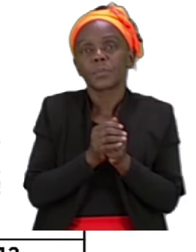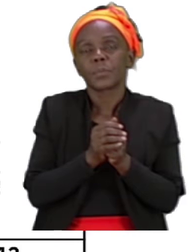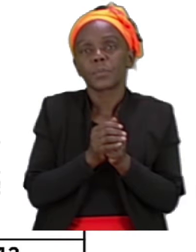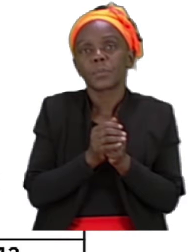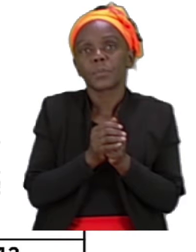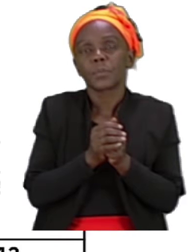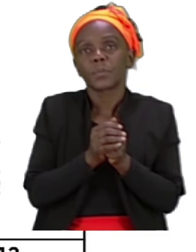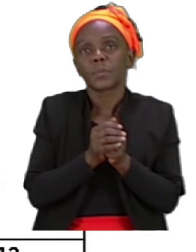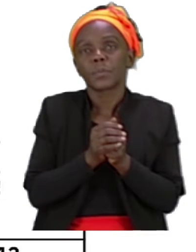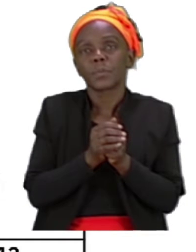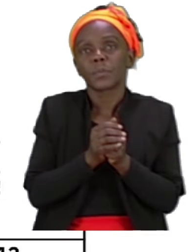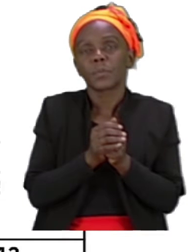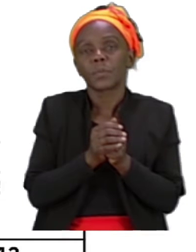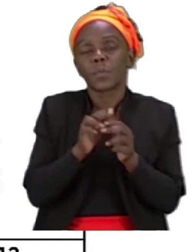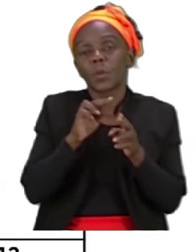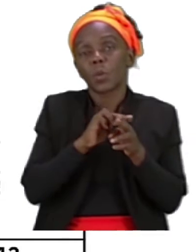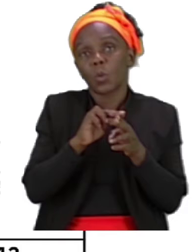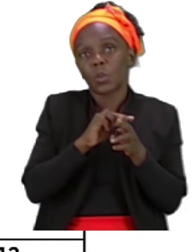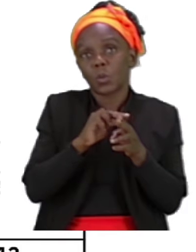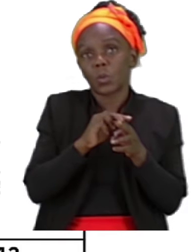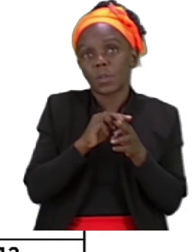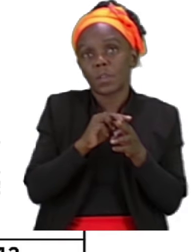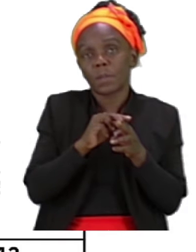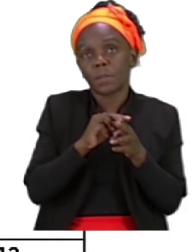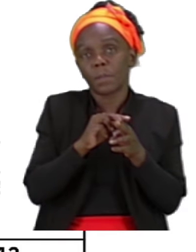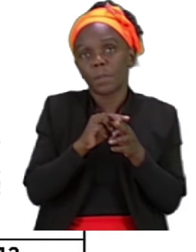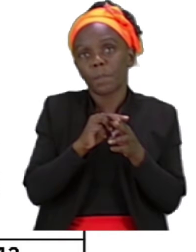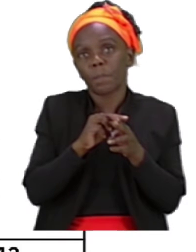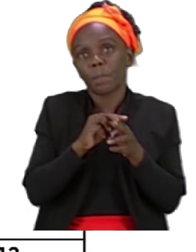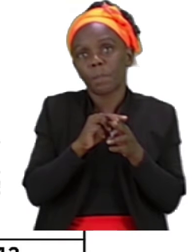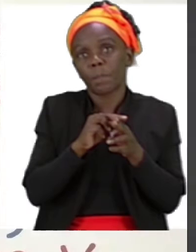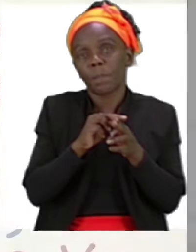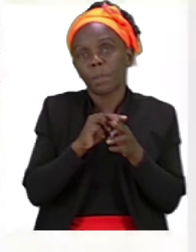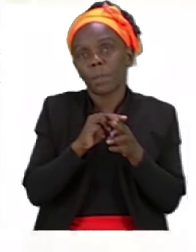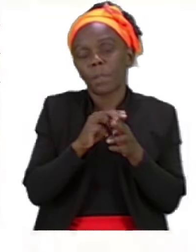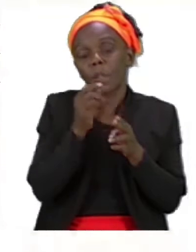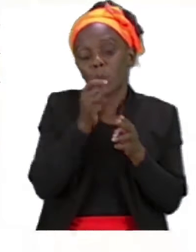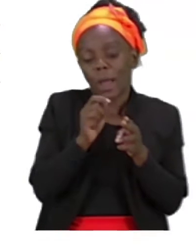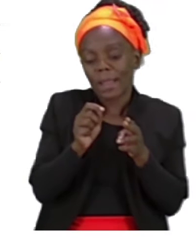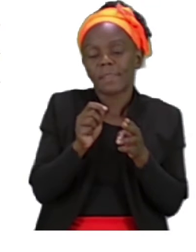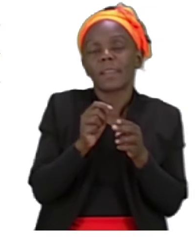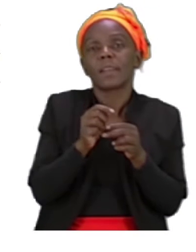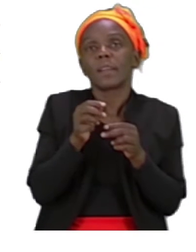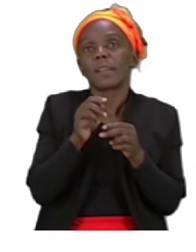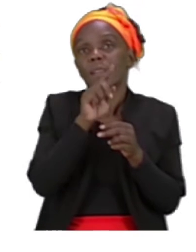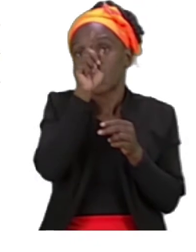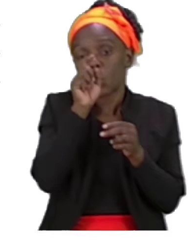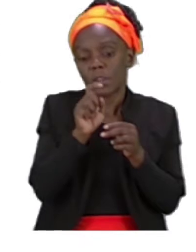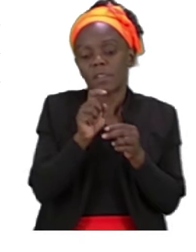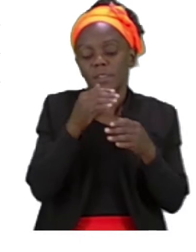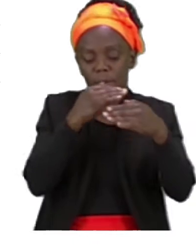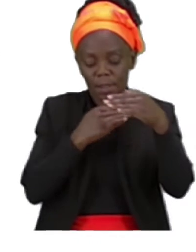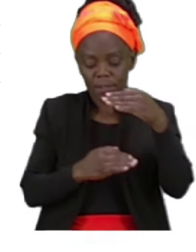we're going to use this same calendar to answer the questions below. Now, as we are still